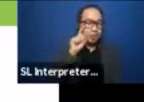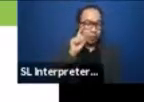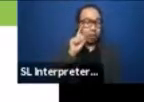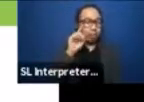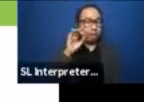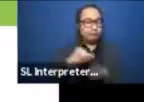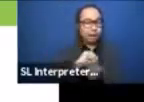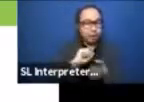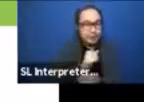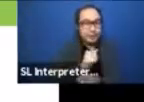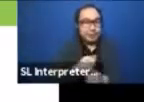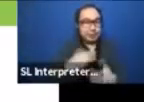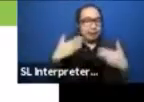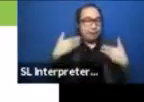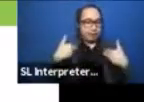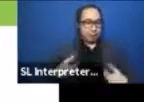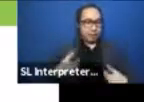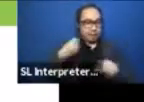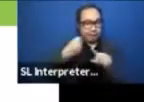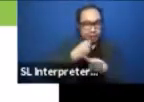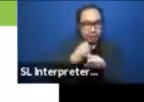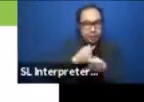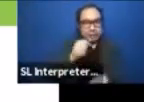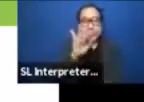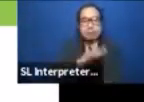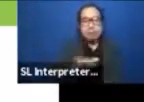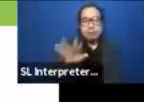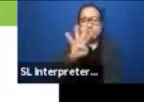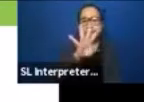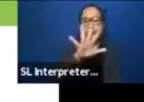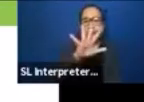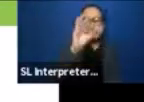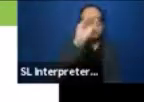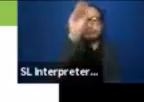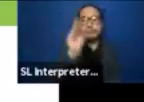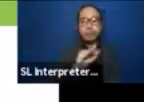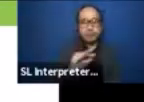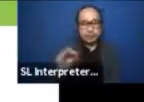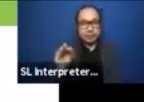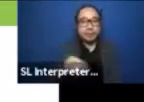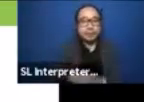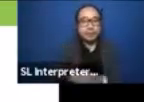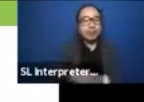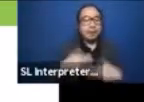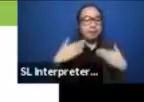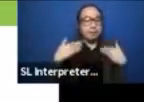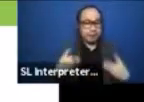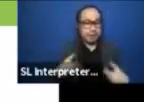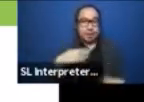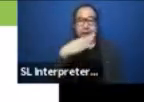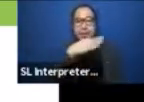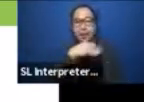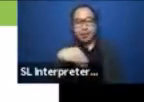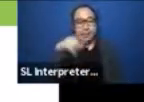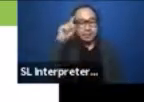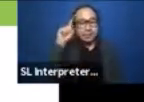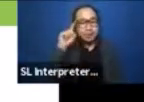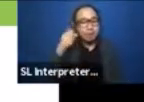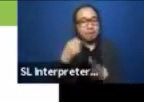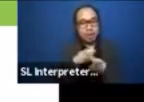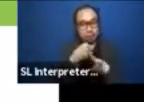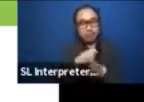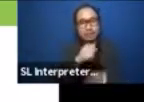physical violence constitute around 45%. And physical and sexual violence is around 41%.